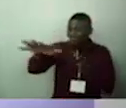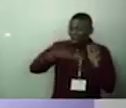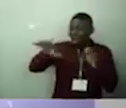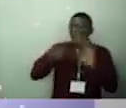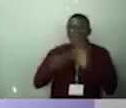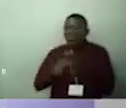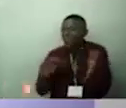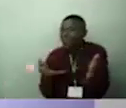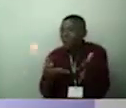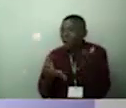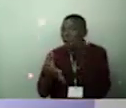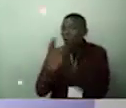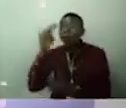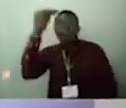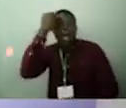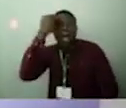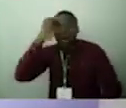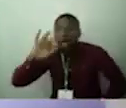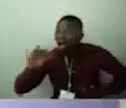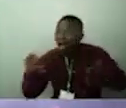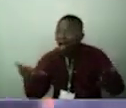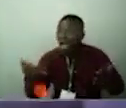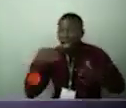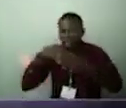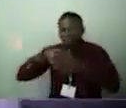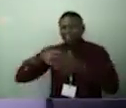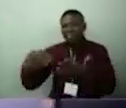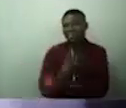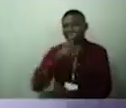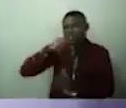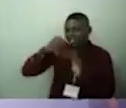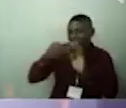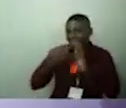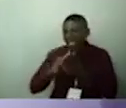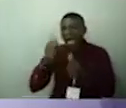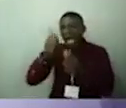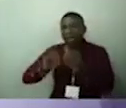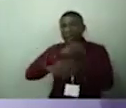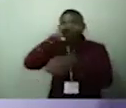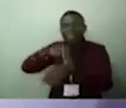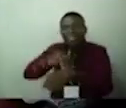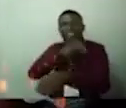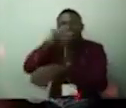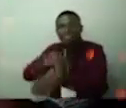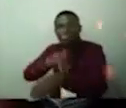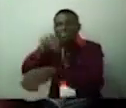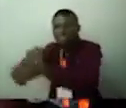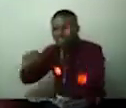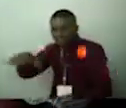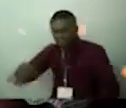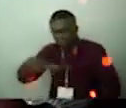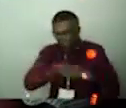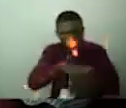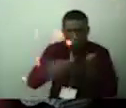mean? God's mind is that in this New Jerusalem, every nation on earth is